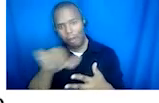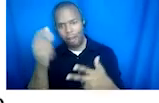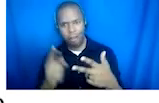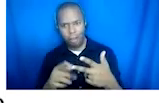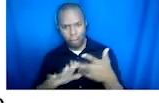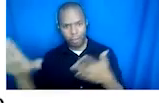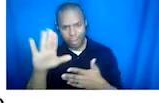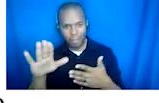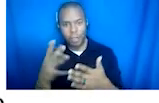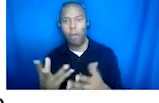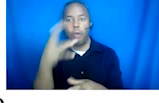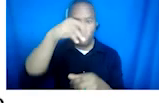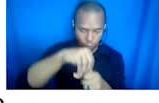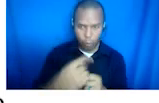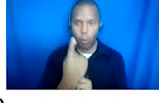pretty new development.